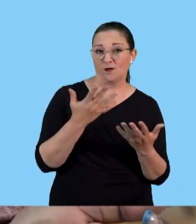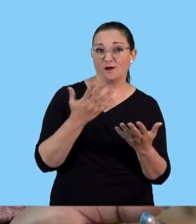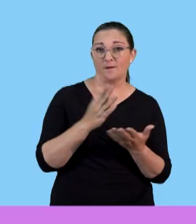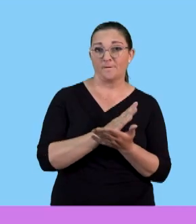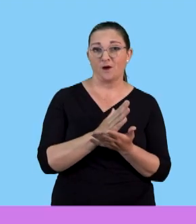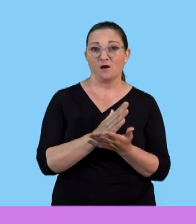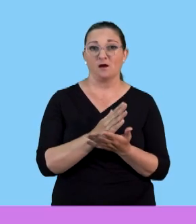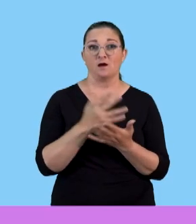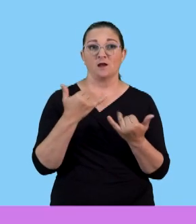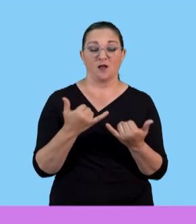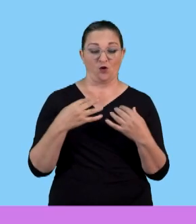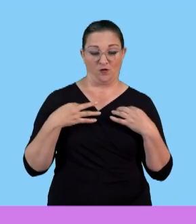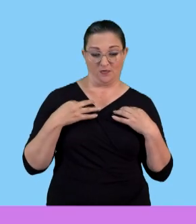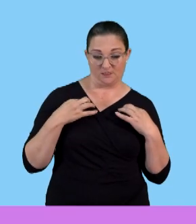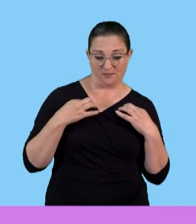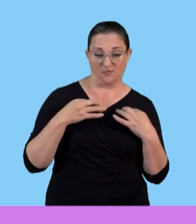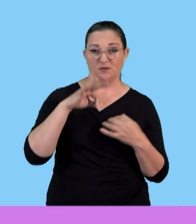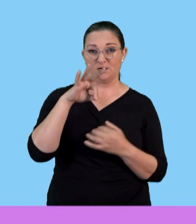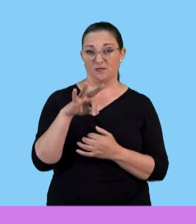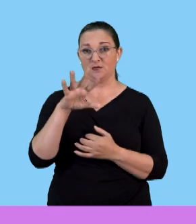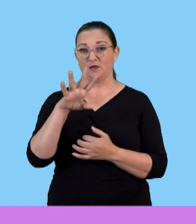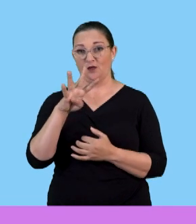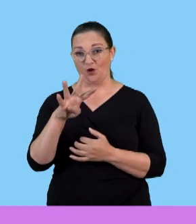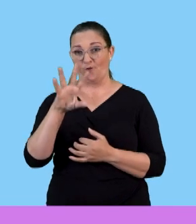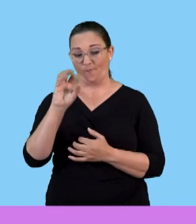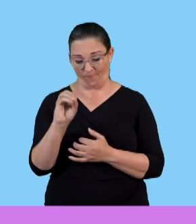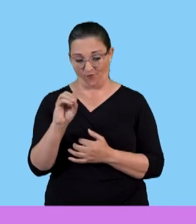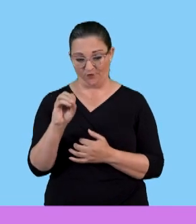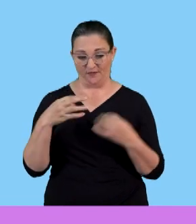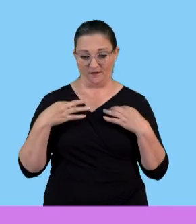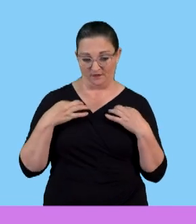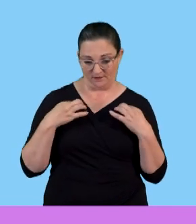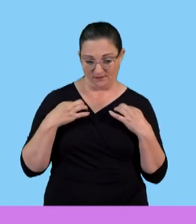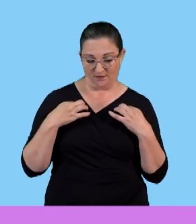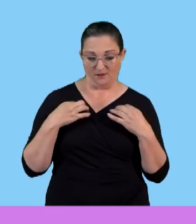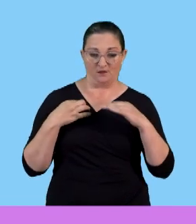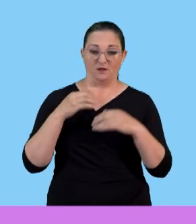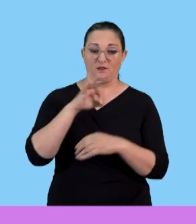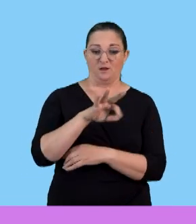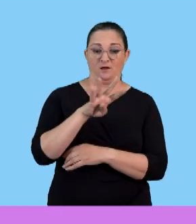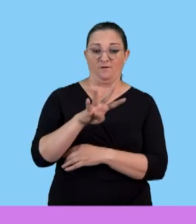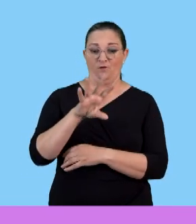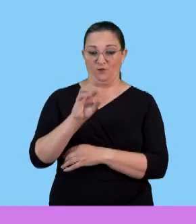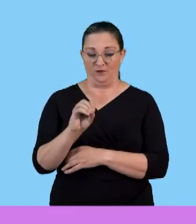part where it says the number of spots where it's 340, you can say 340.